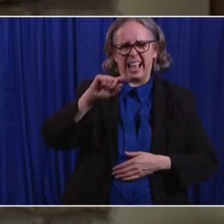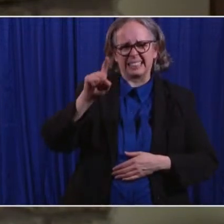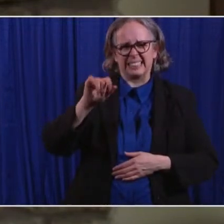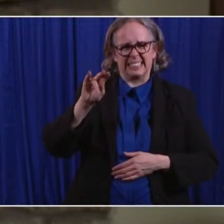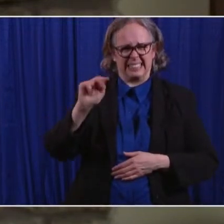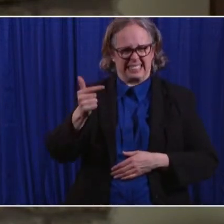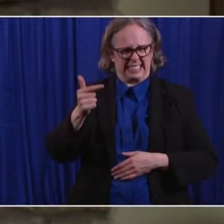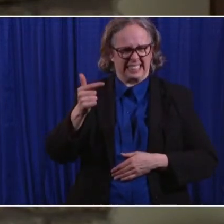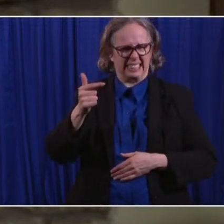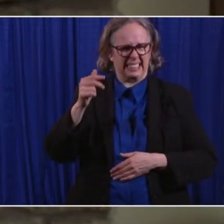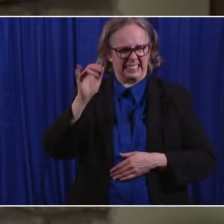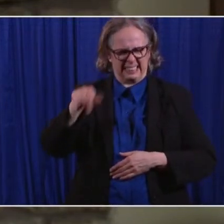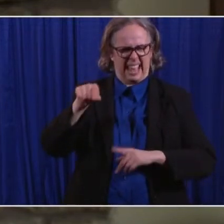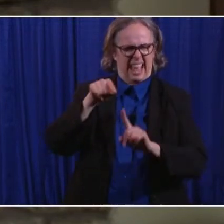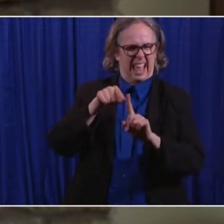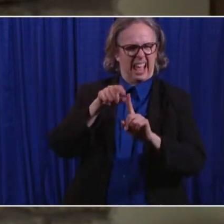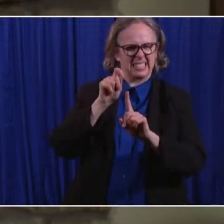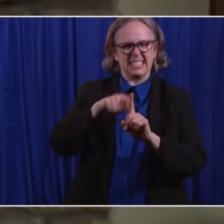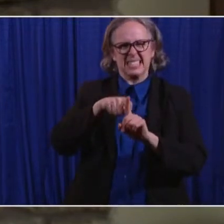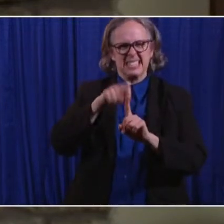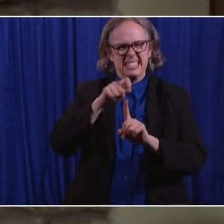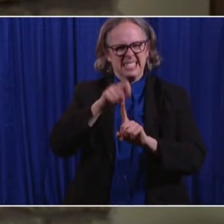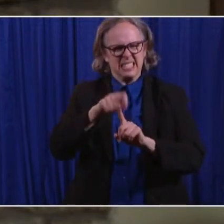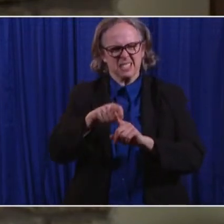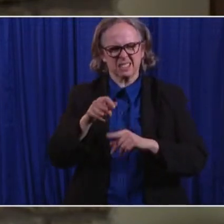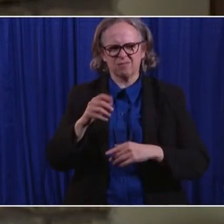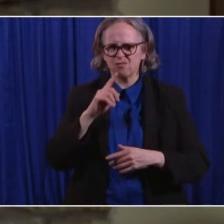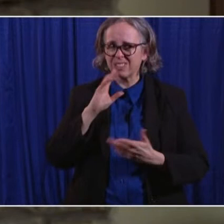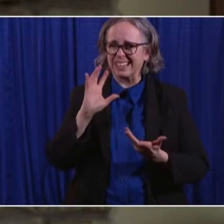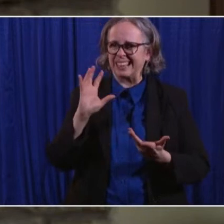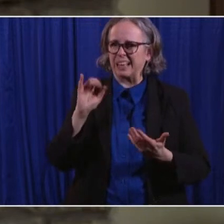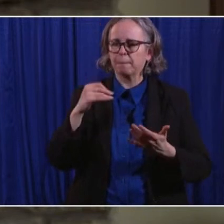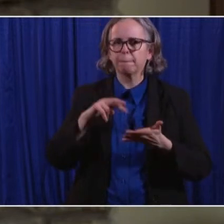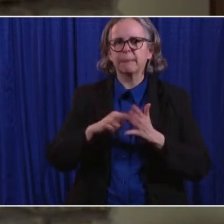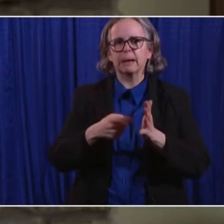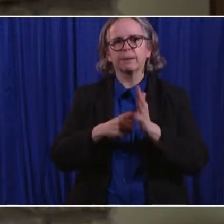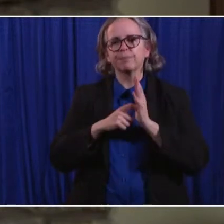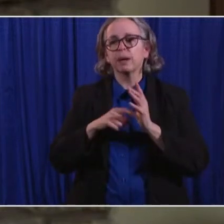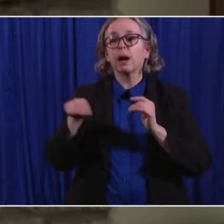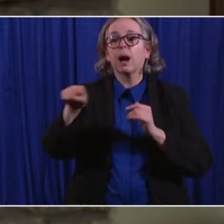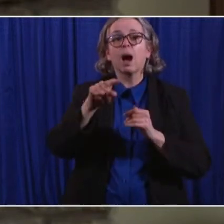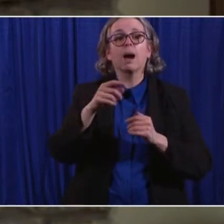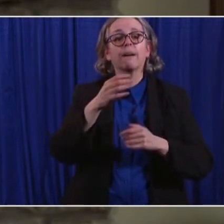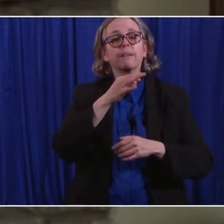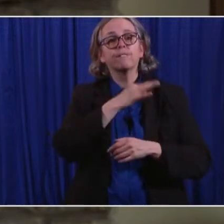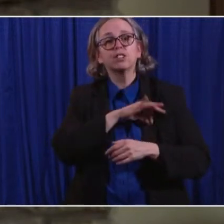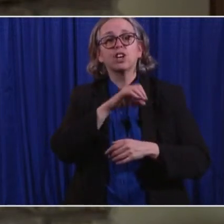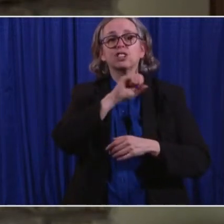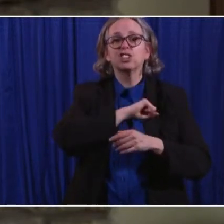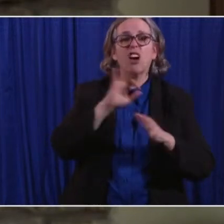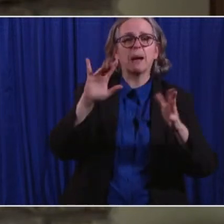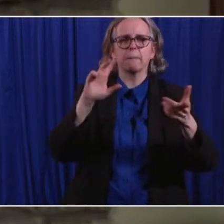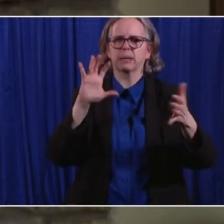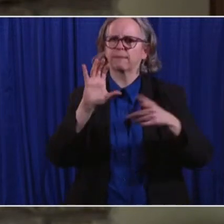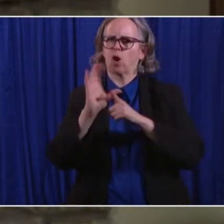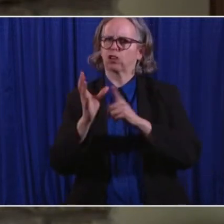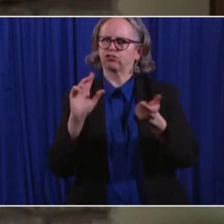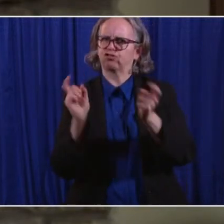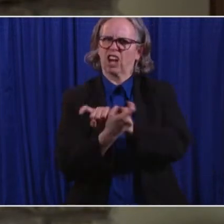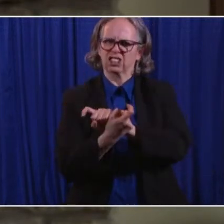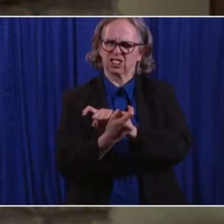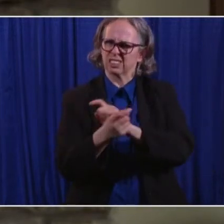Changing the culture in any place about anything is tough. The old saying